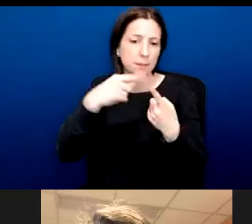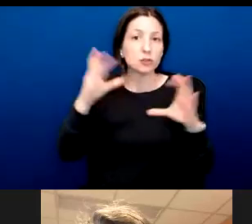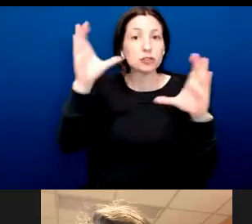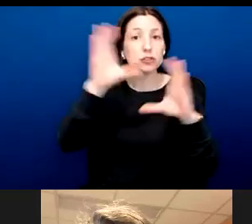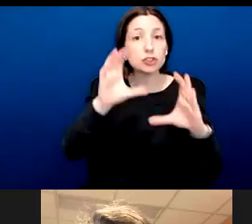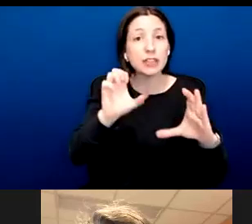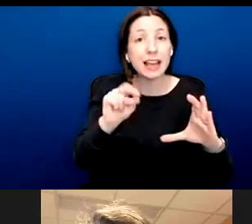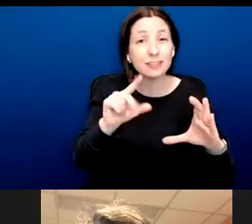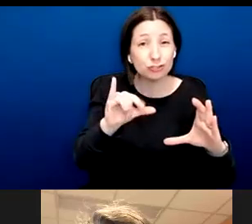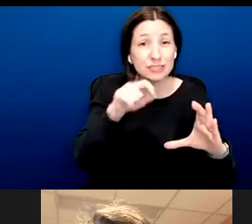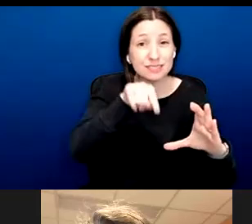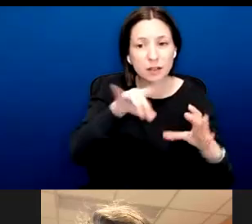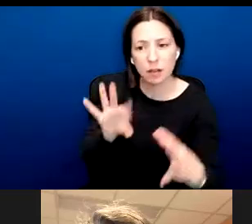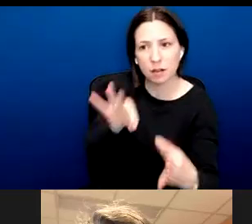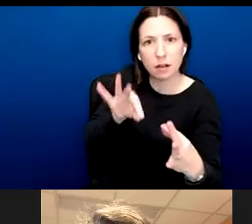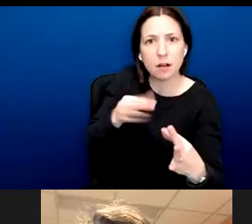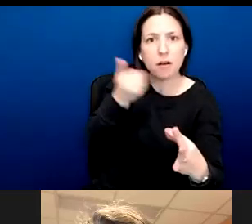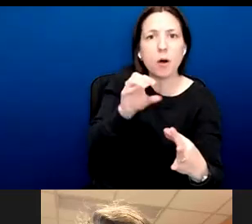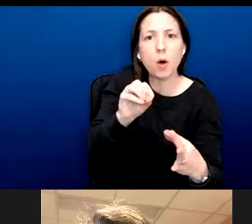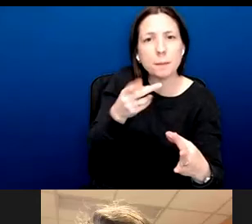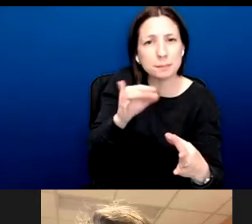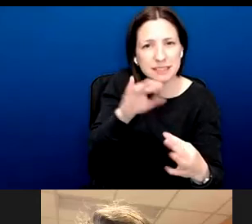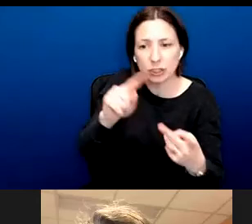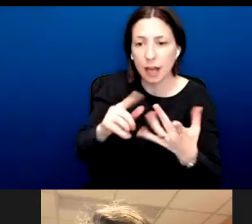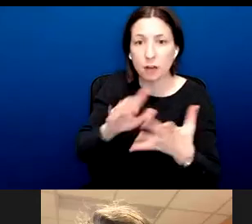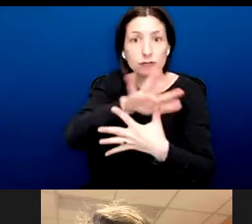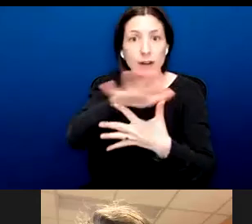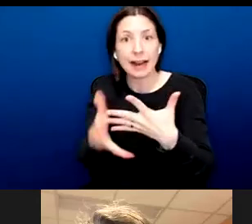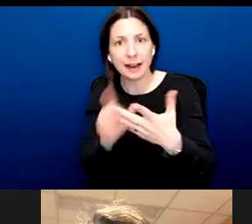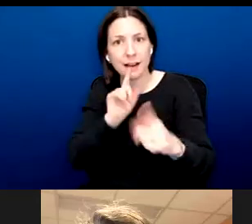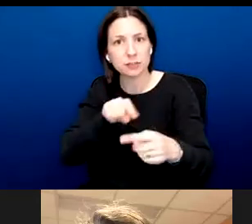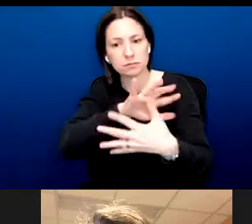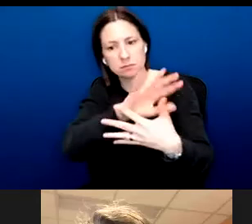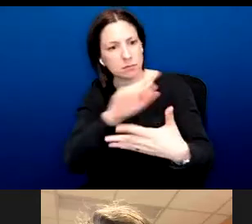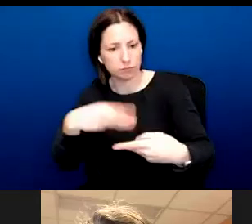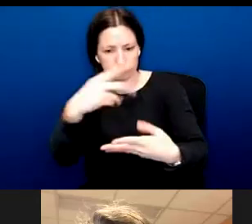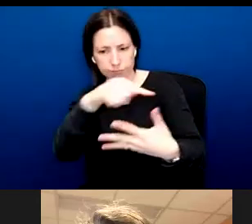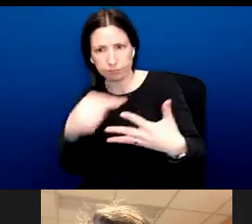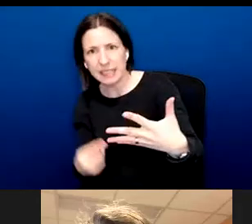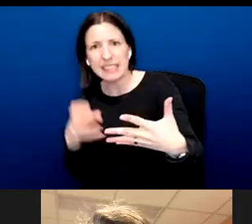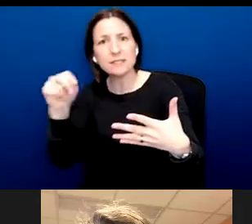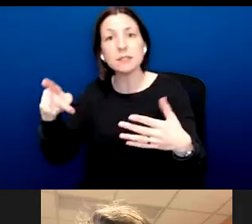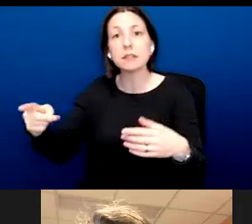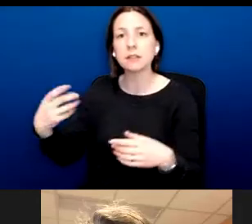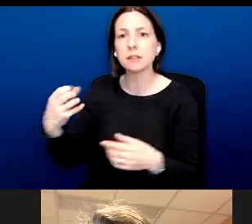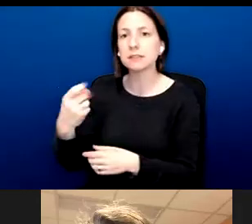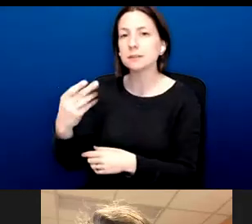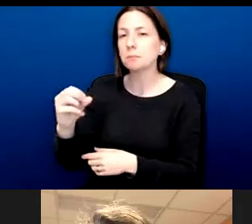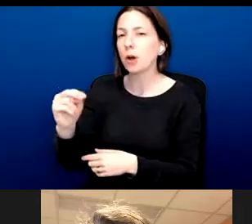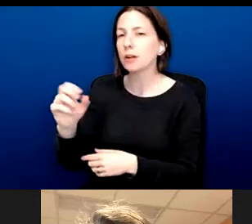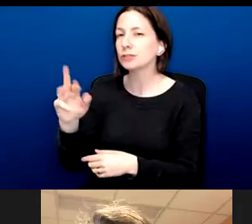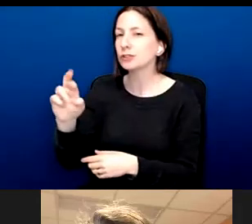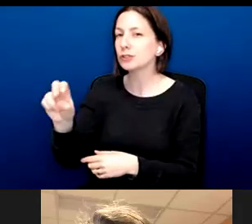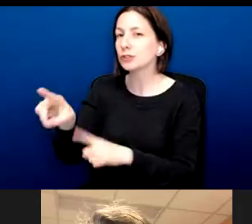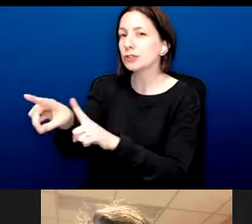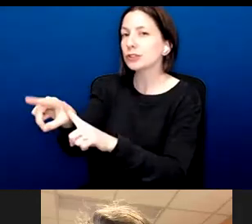the rankings that exist there, just like Leah was mentioning, and you're talking about even the sponsored things that kind of make it to the top of the list